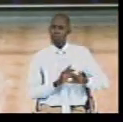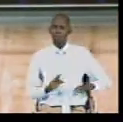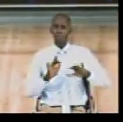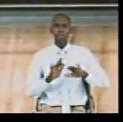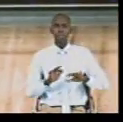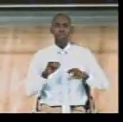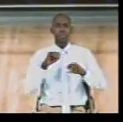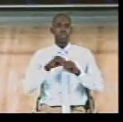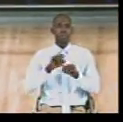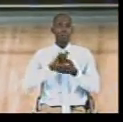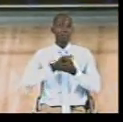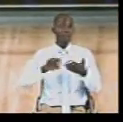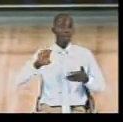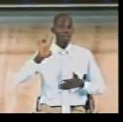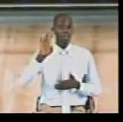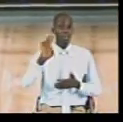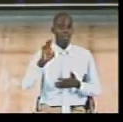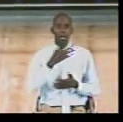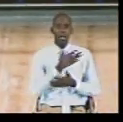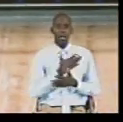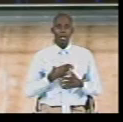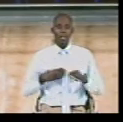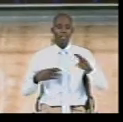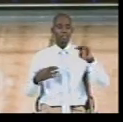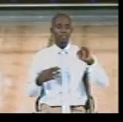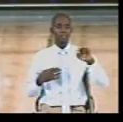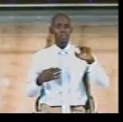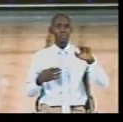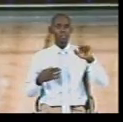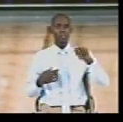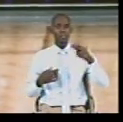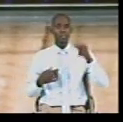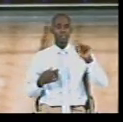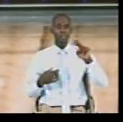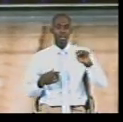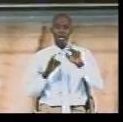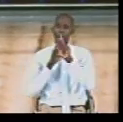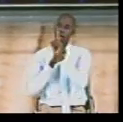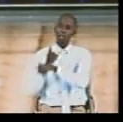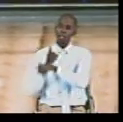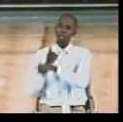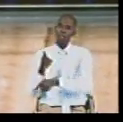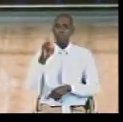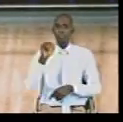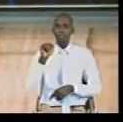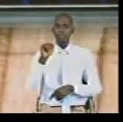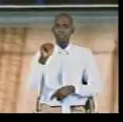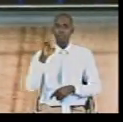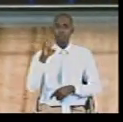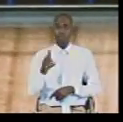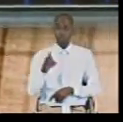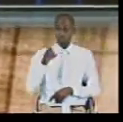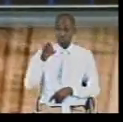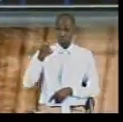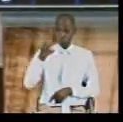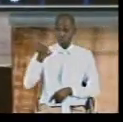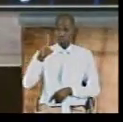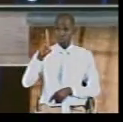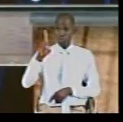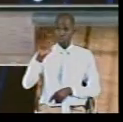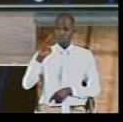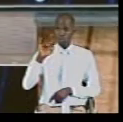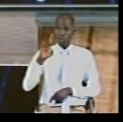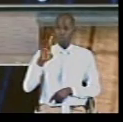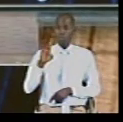Verse 7 says, and Nathan said to David, thou art the